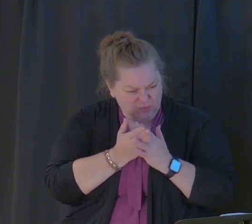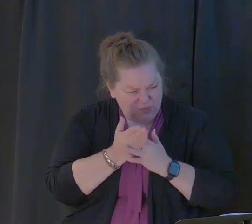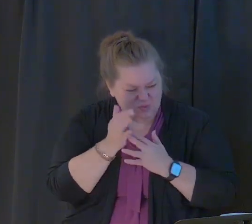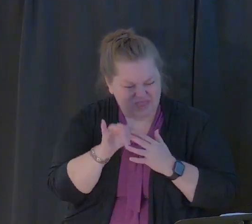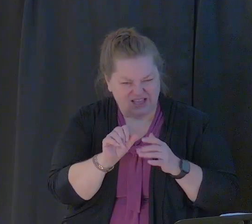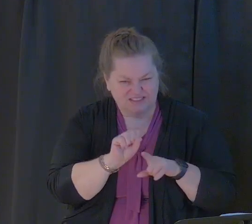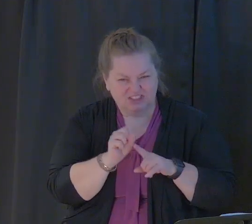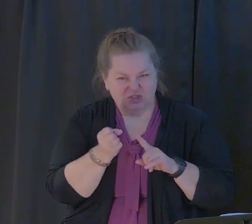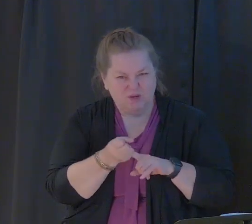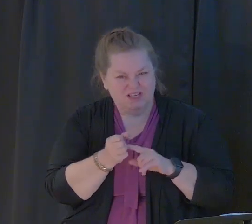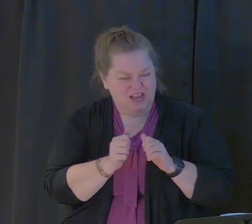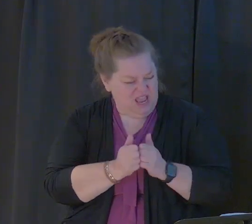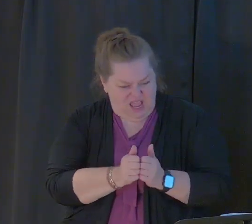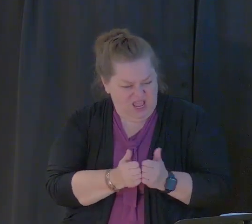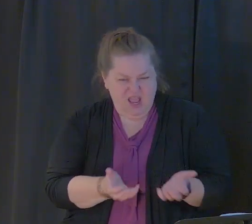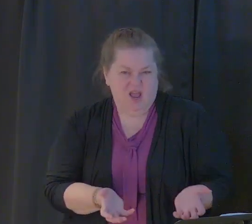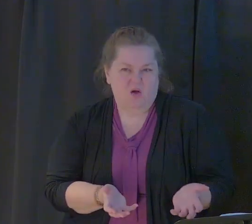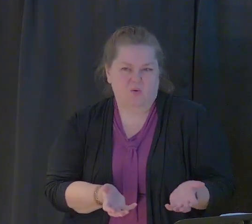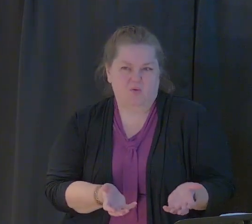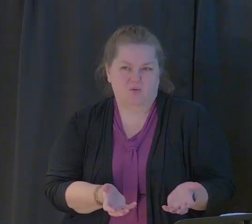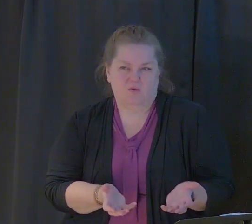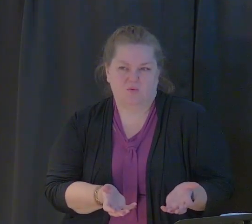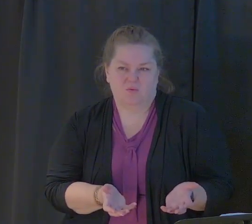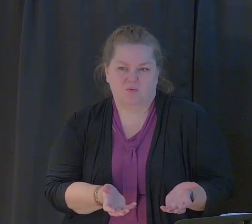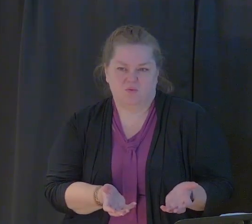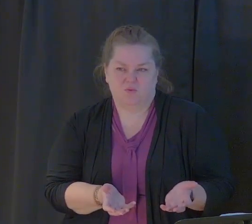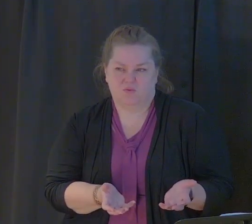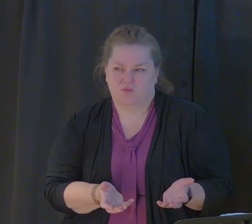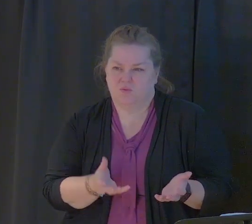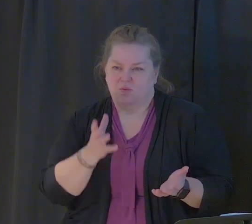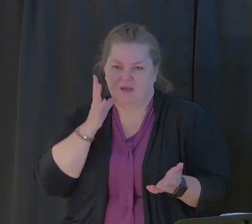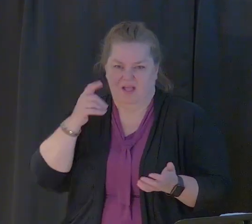dealing with in my life? How am I going to do?